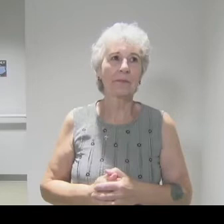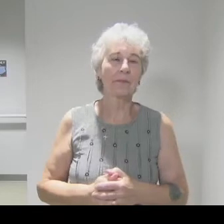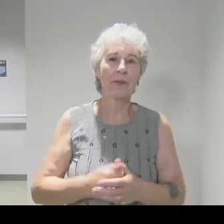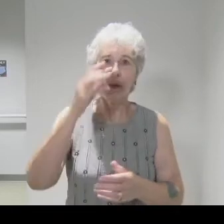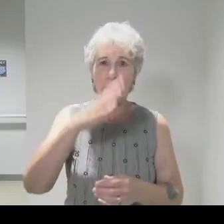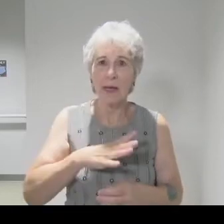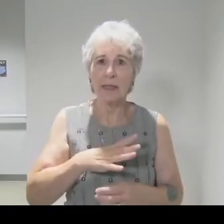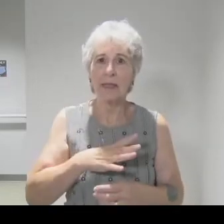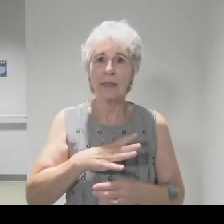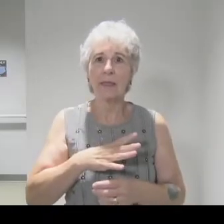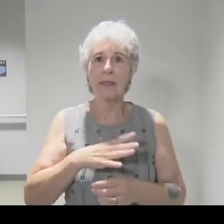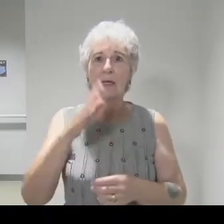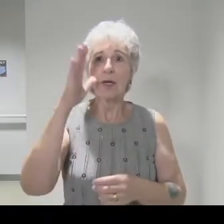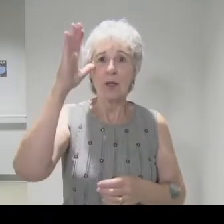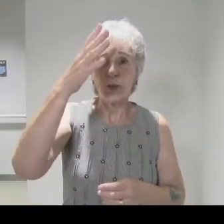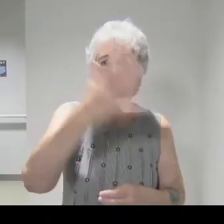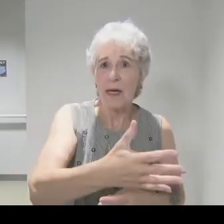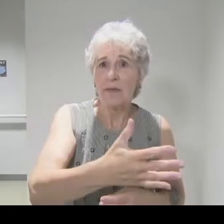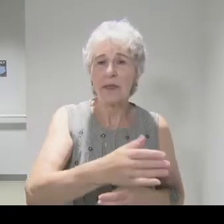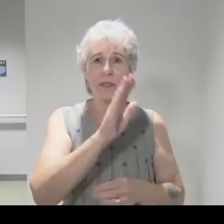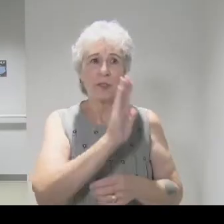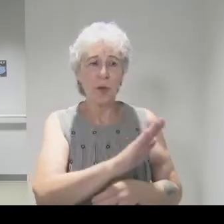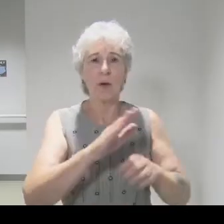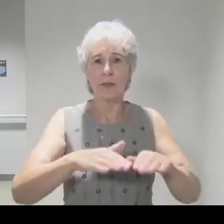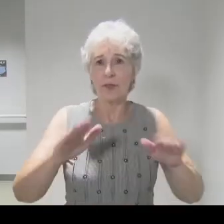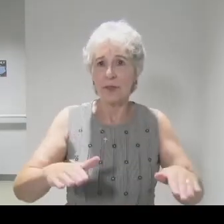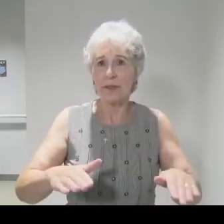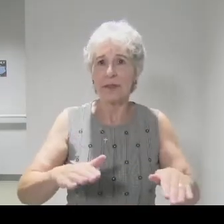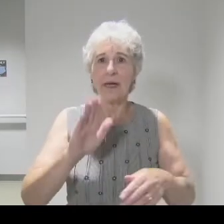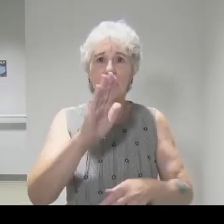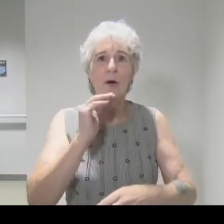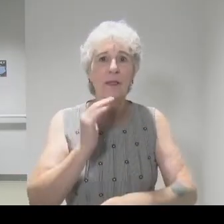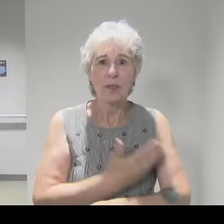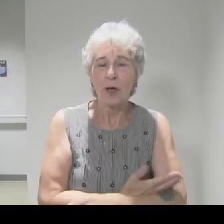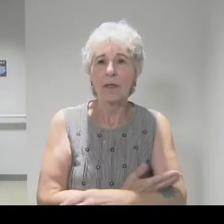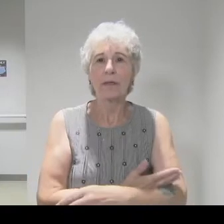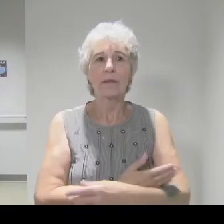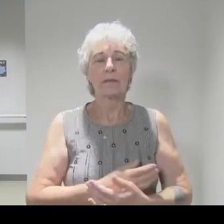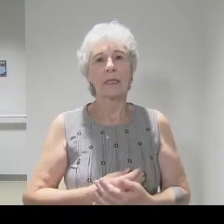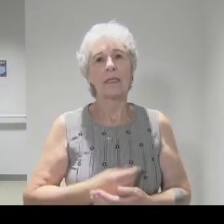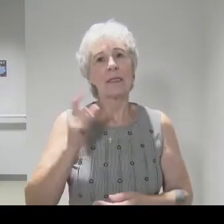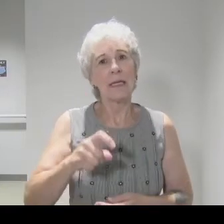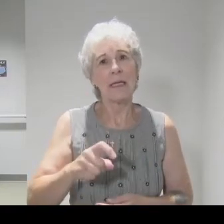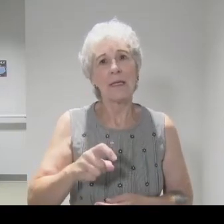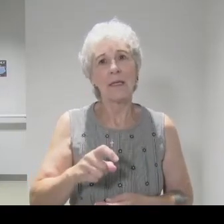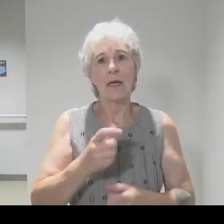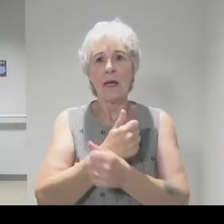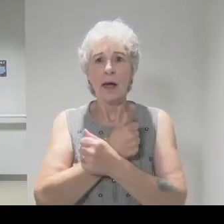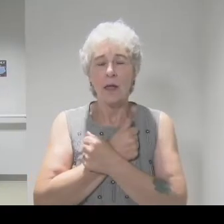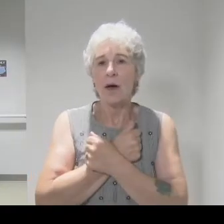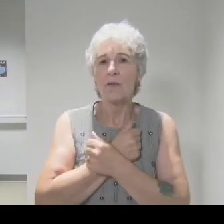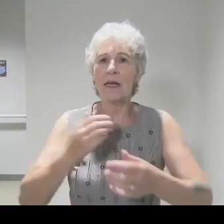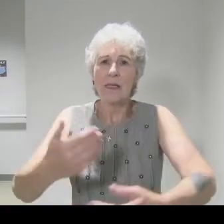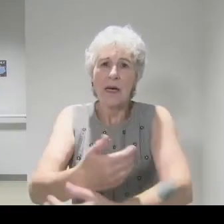Men, grandfathers, your children, your daughters need that love and that